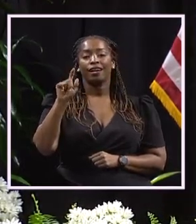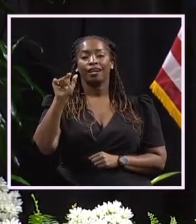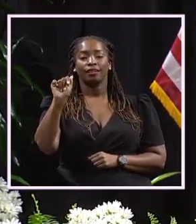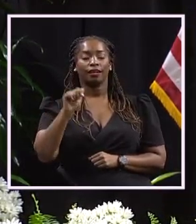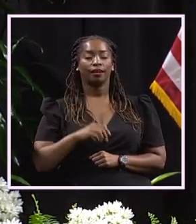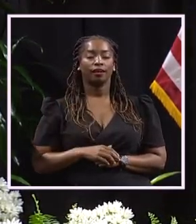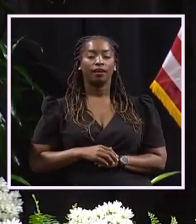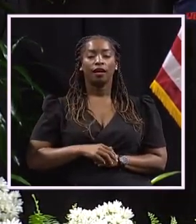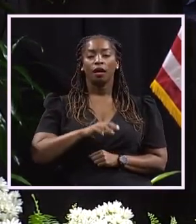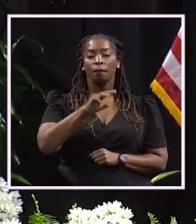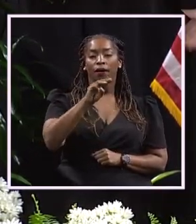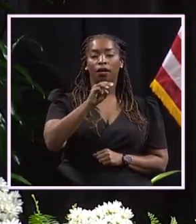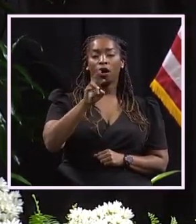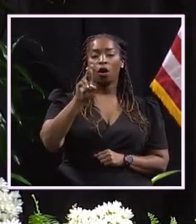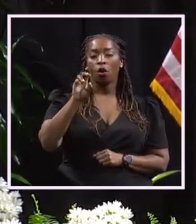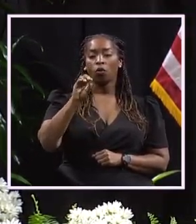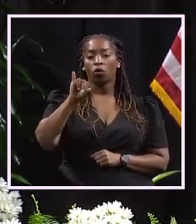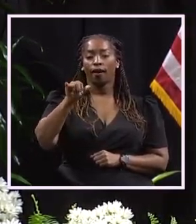Marisol Roca.